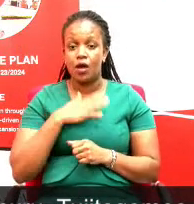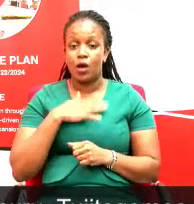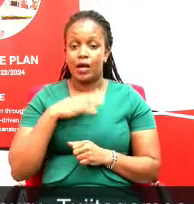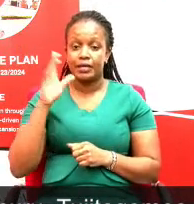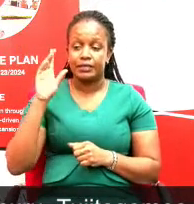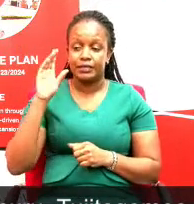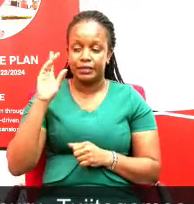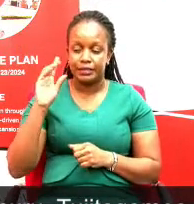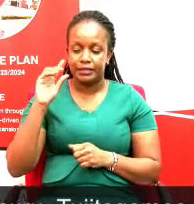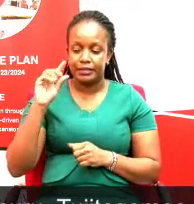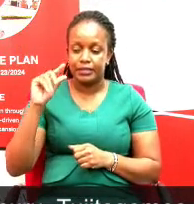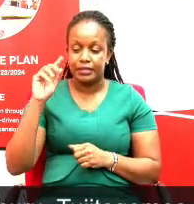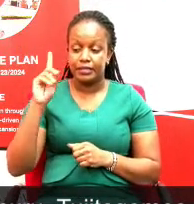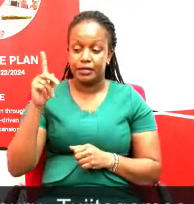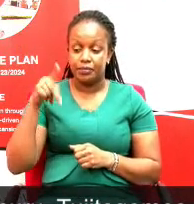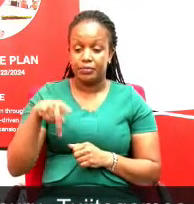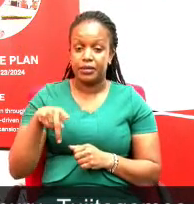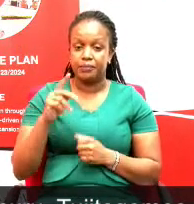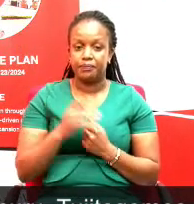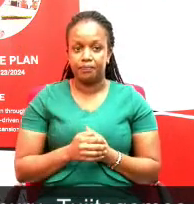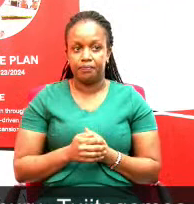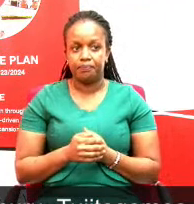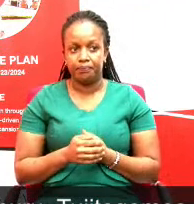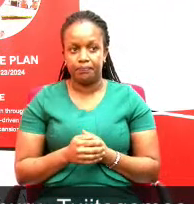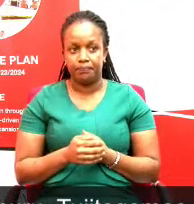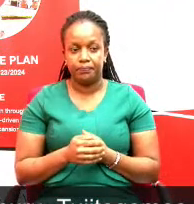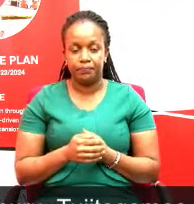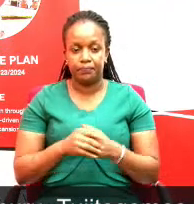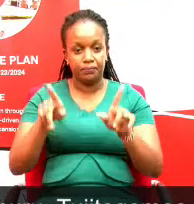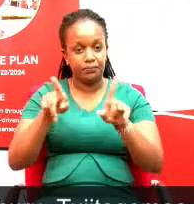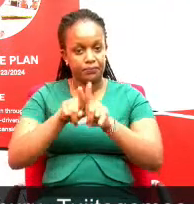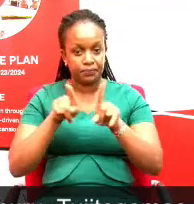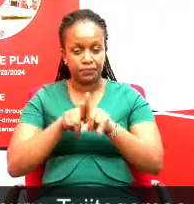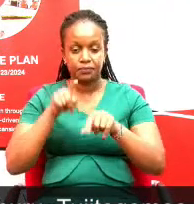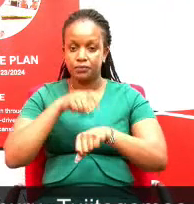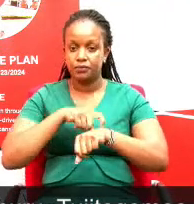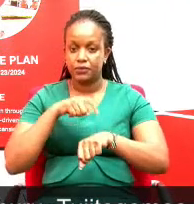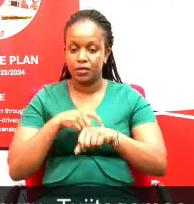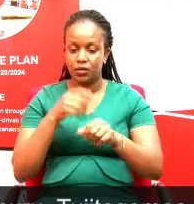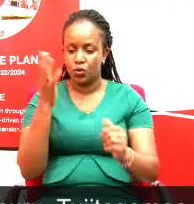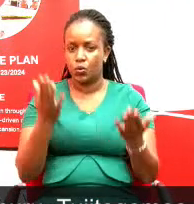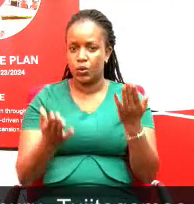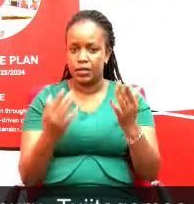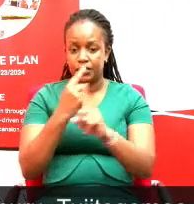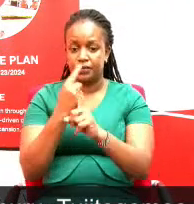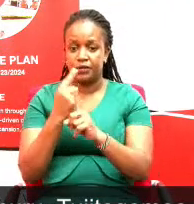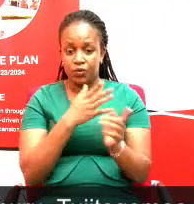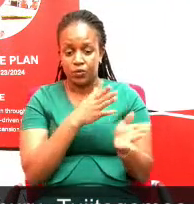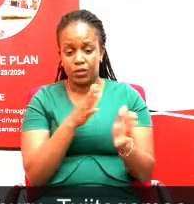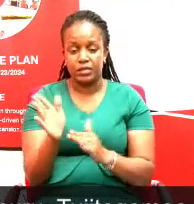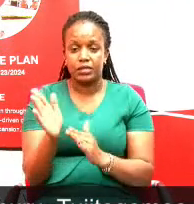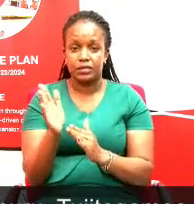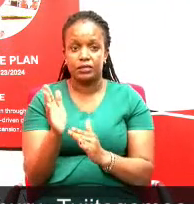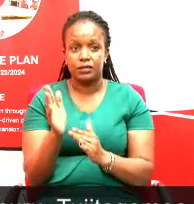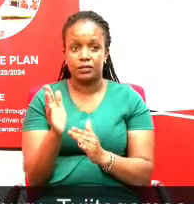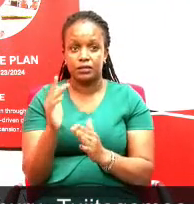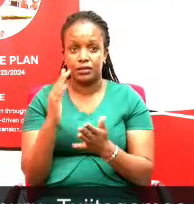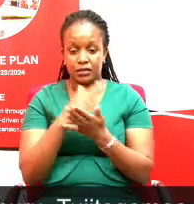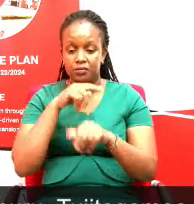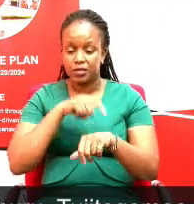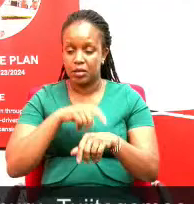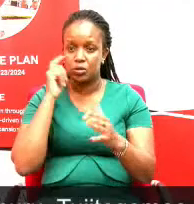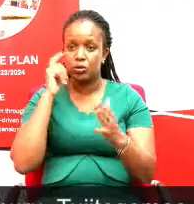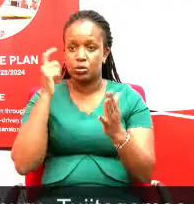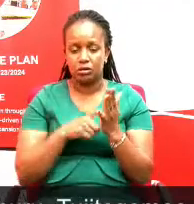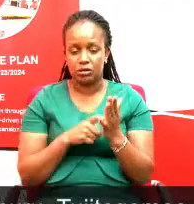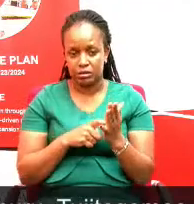GDP for various tax incentives. And when you weigh whether the benefit is actually passed to the customer, sometimes not, many